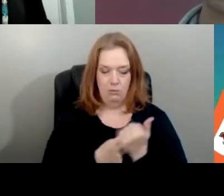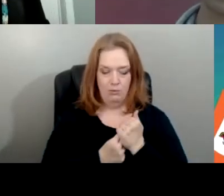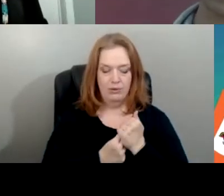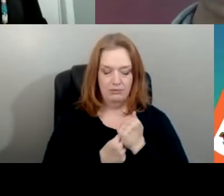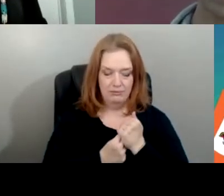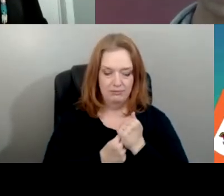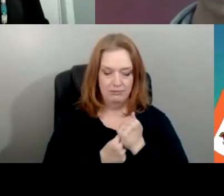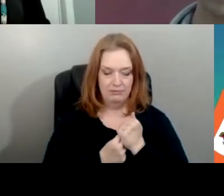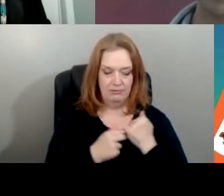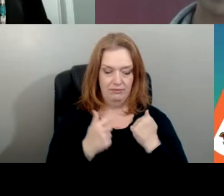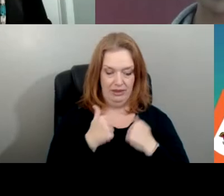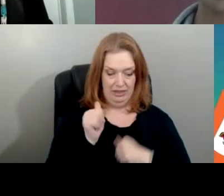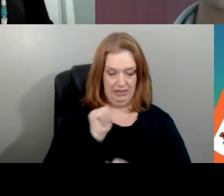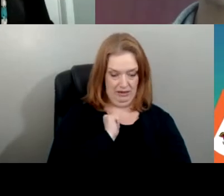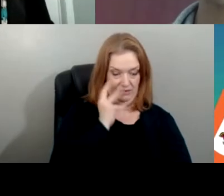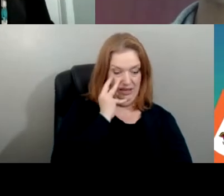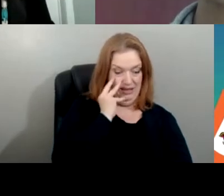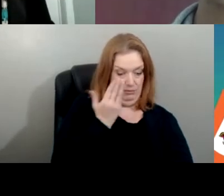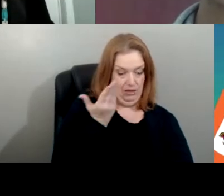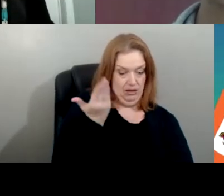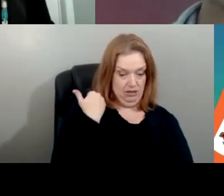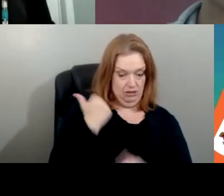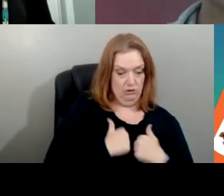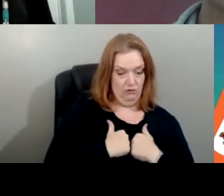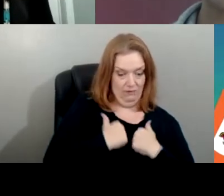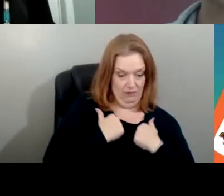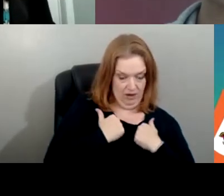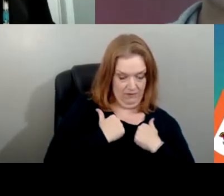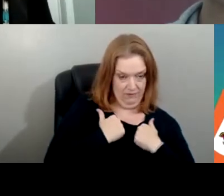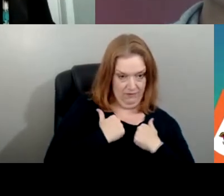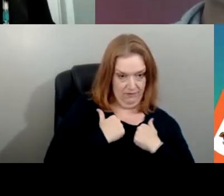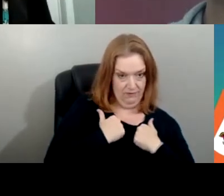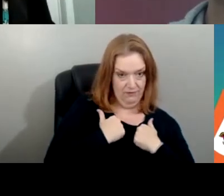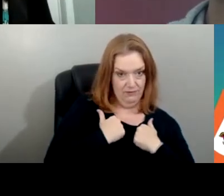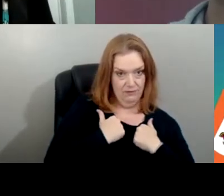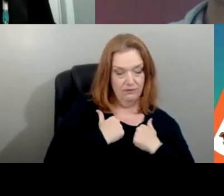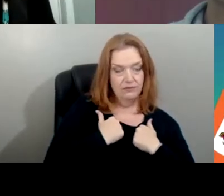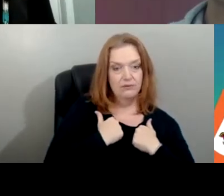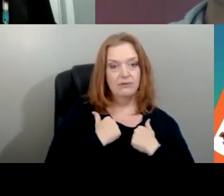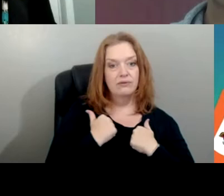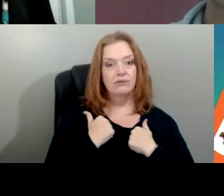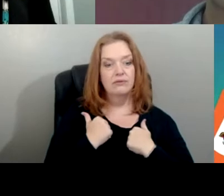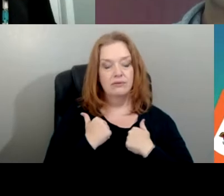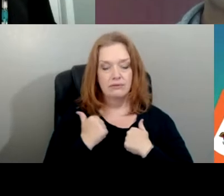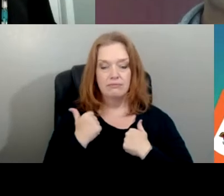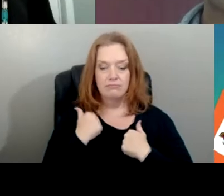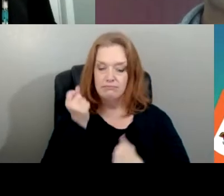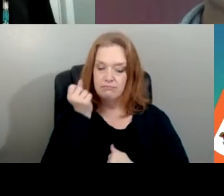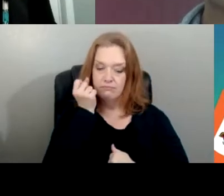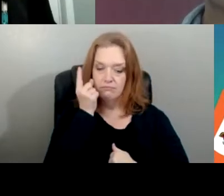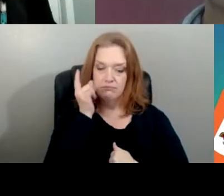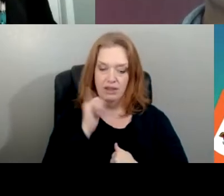as a survivor, having lived through that experience. I understand what the struggle